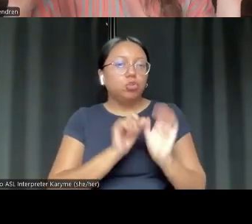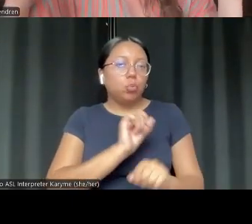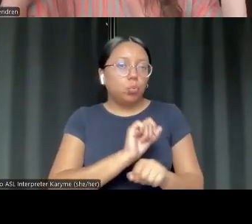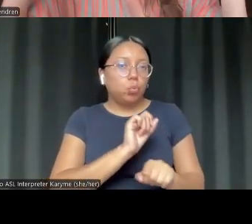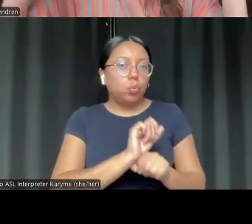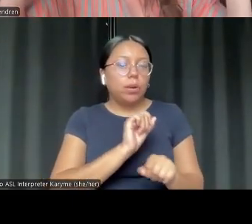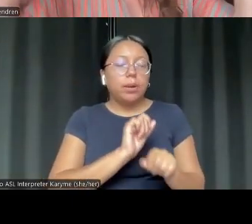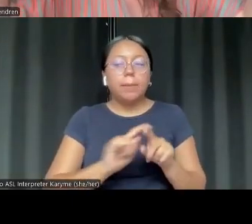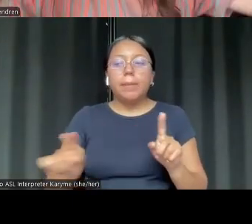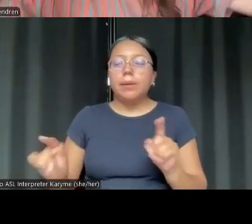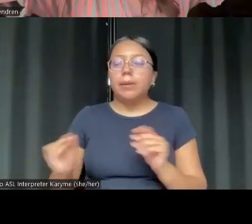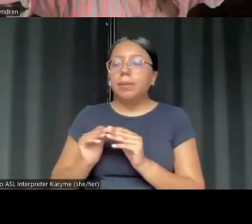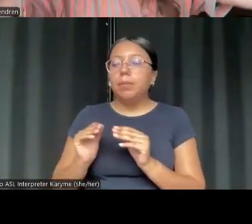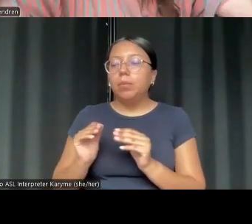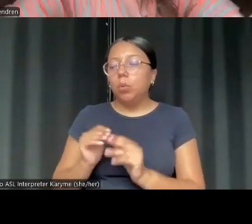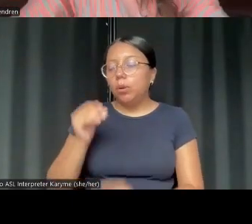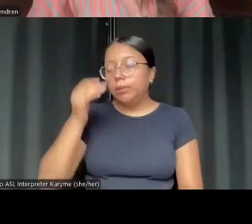kind of